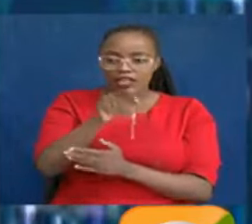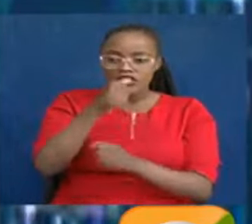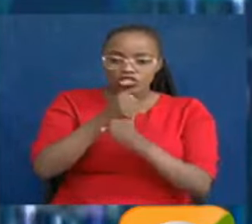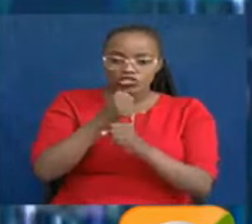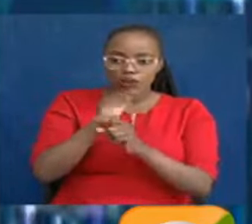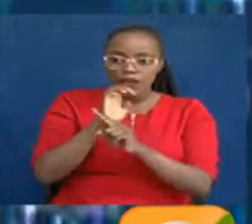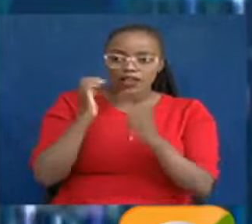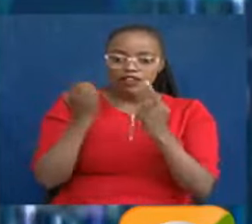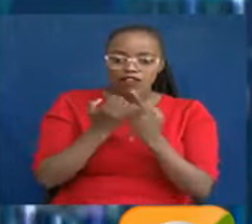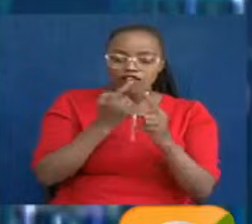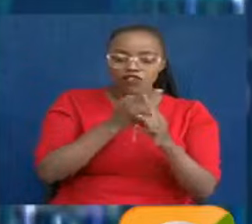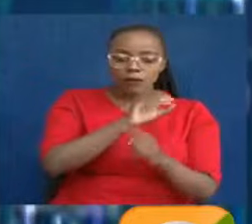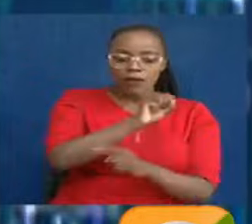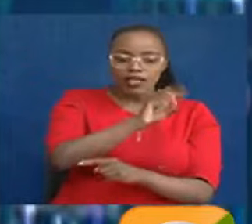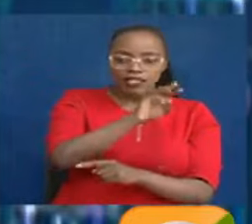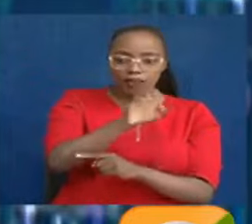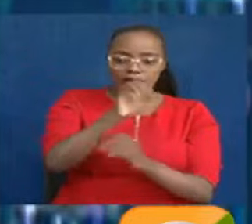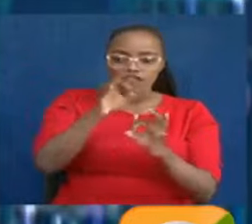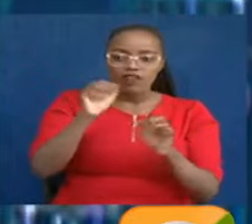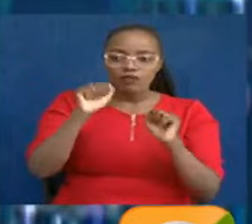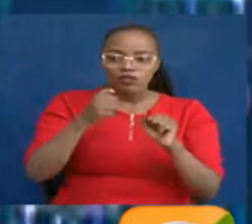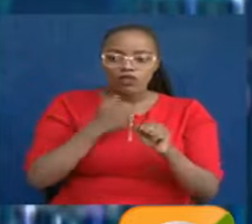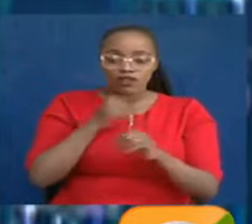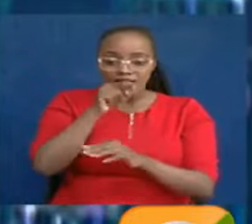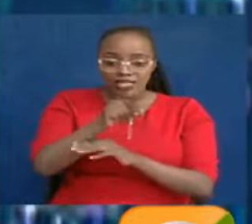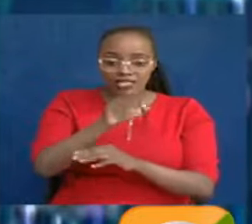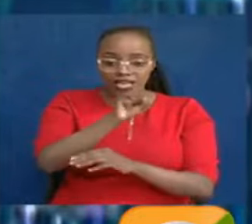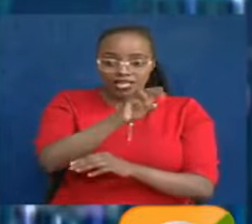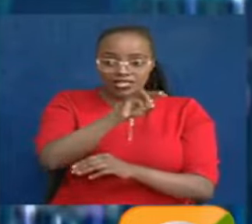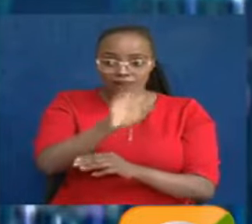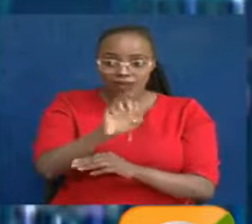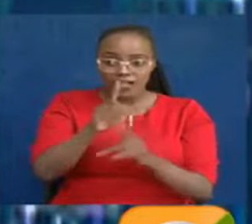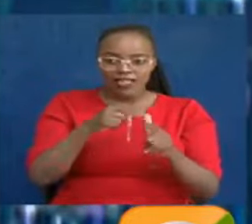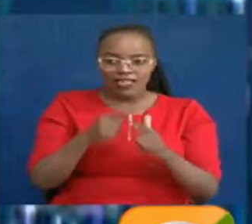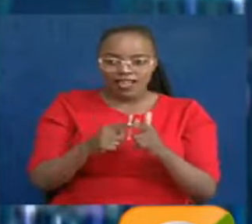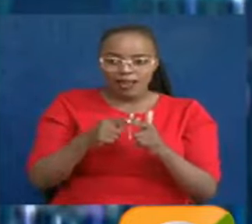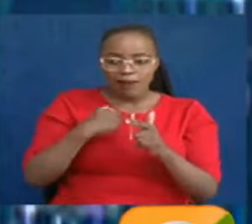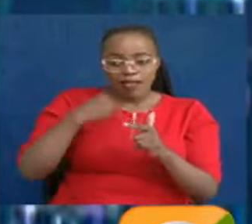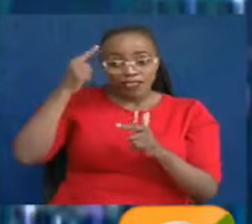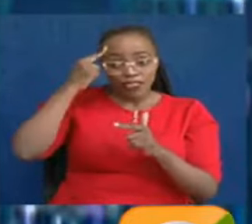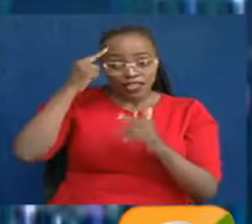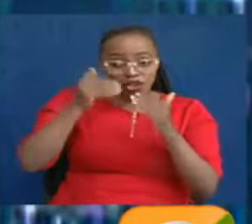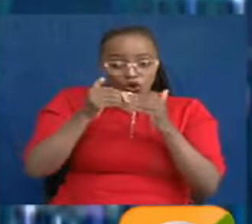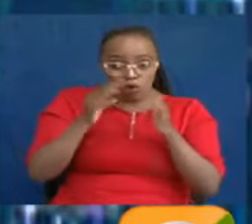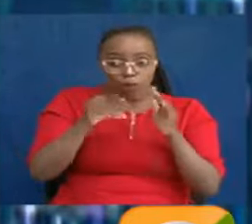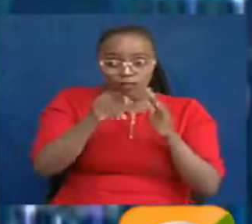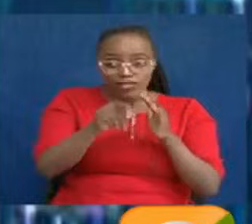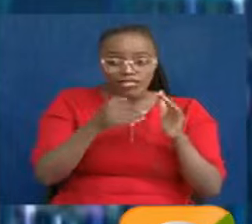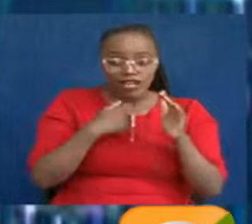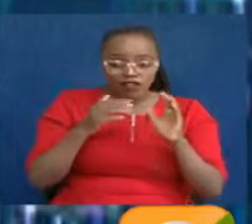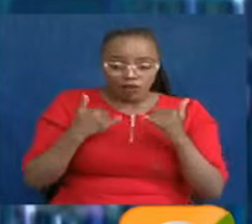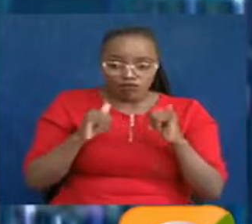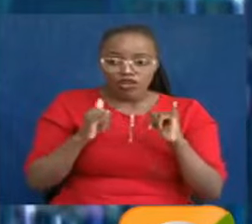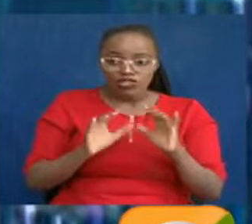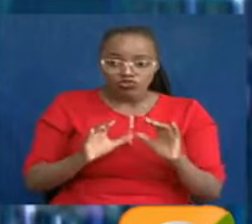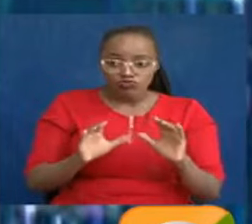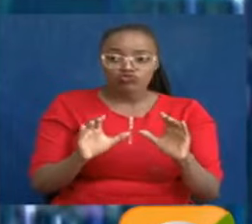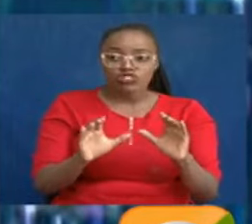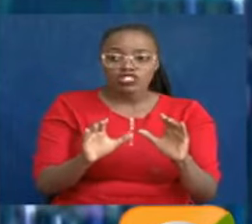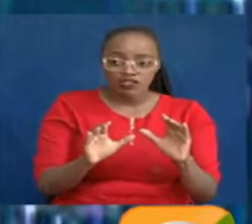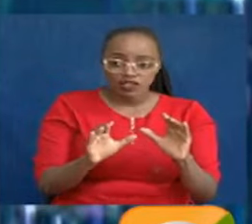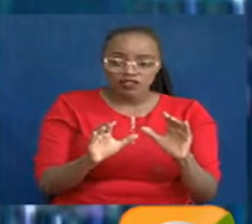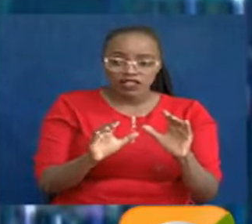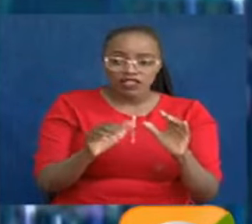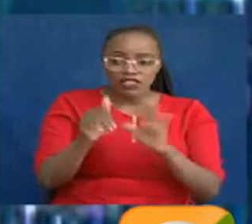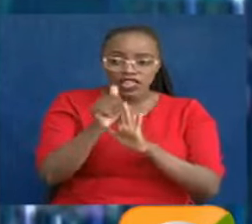from SMEs. So if we can have a great impact to SMEs, I think that will open up a lever in terms of pushing the economic